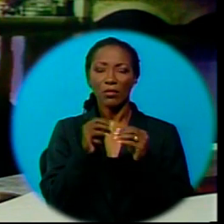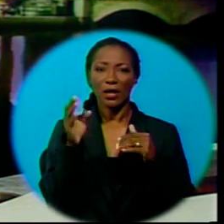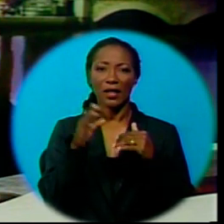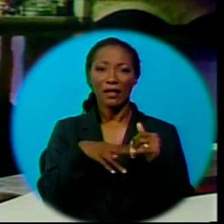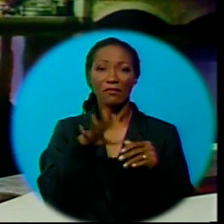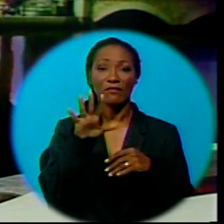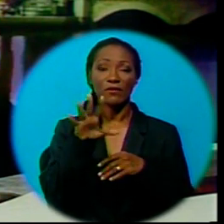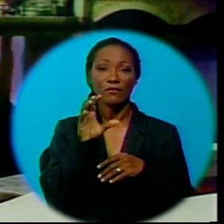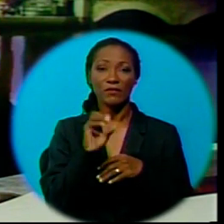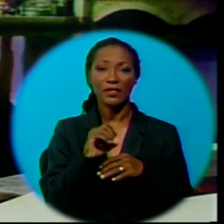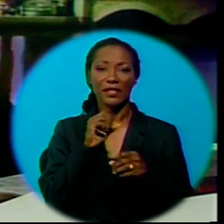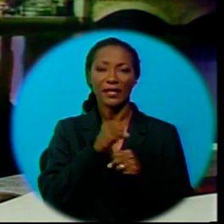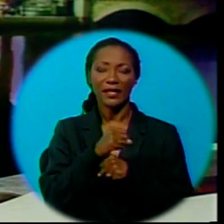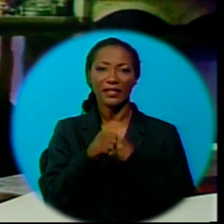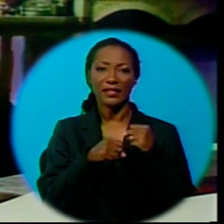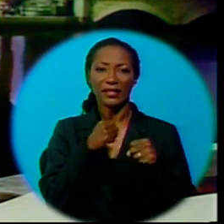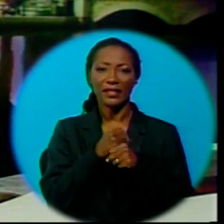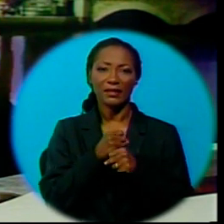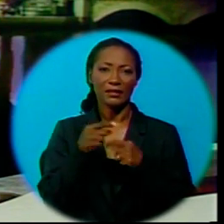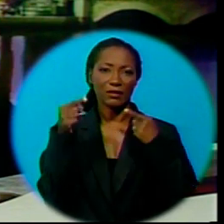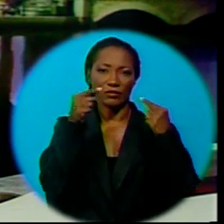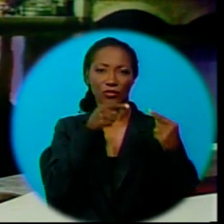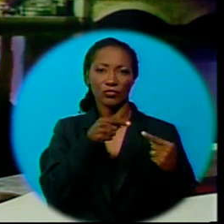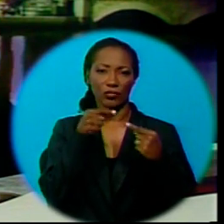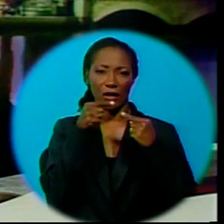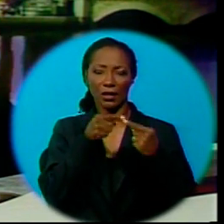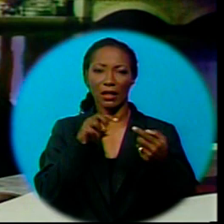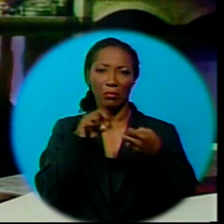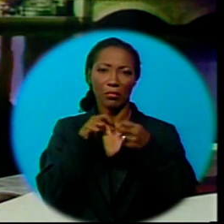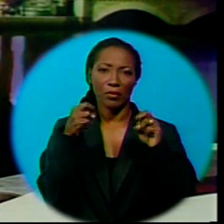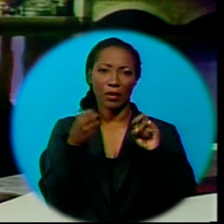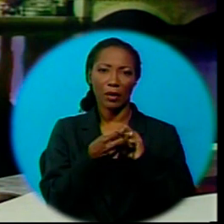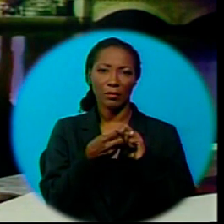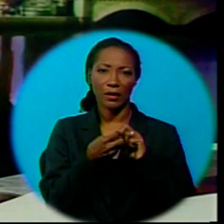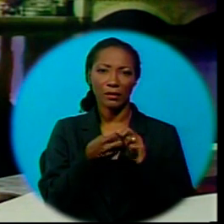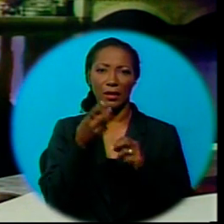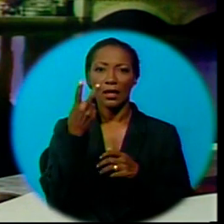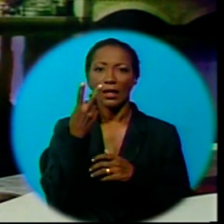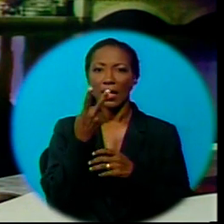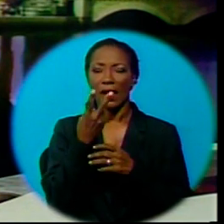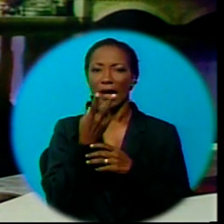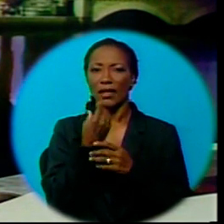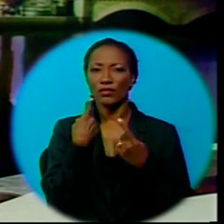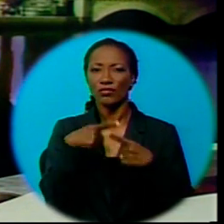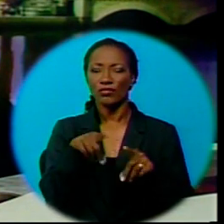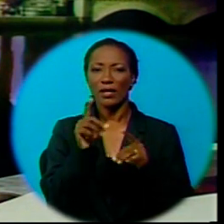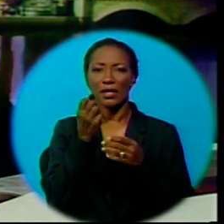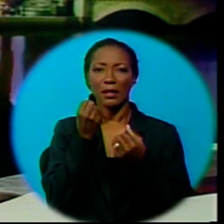tension and outright hostilities, during which a number of U.S. presidents have come and gone. The